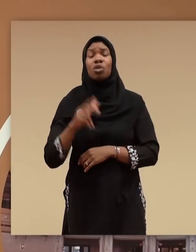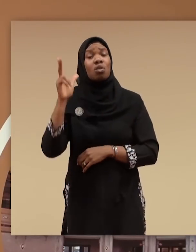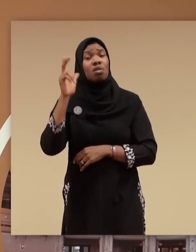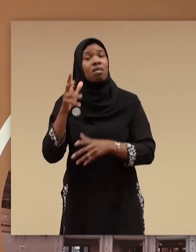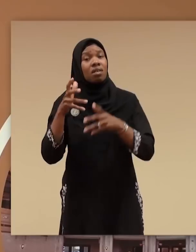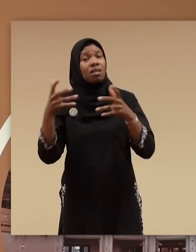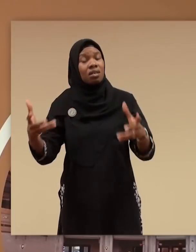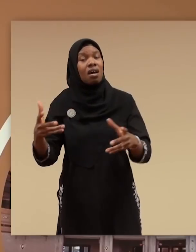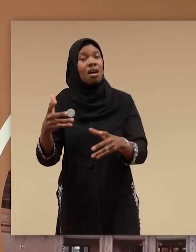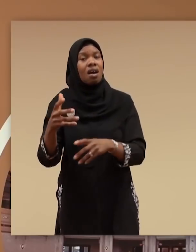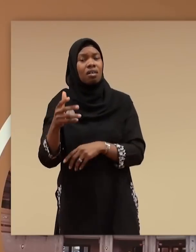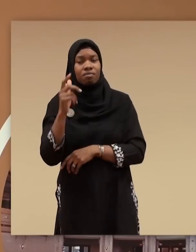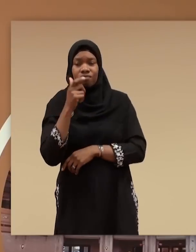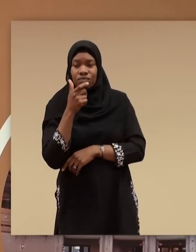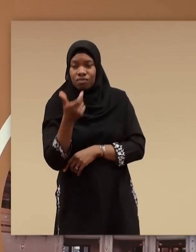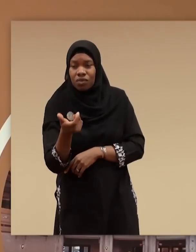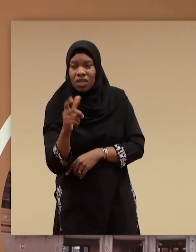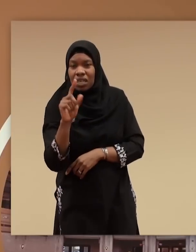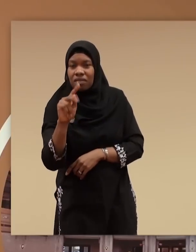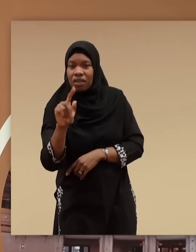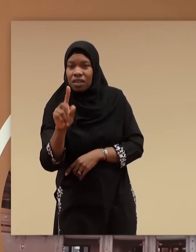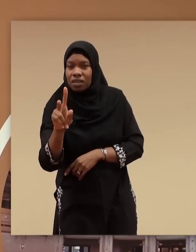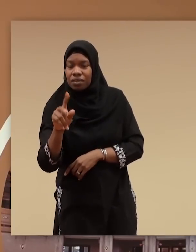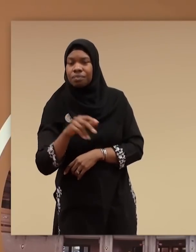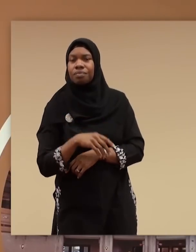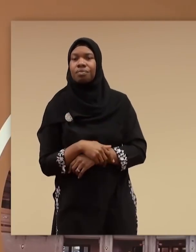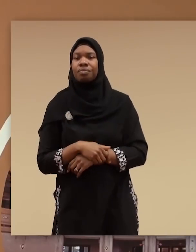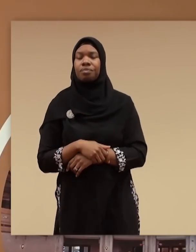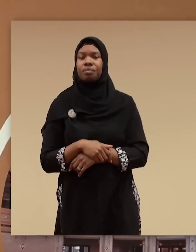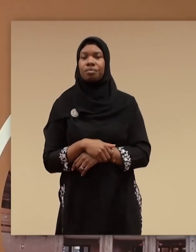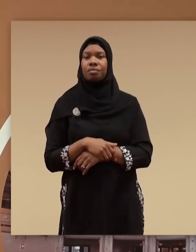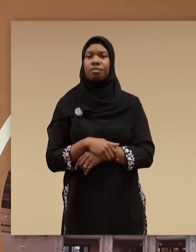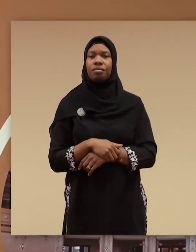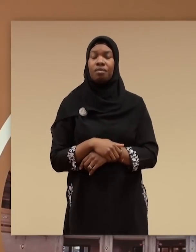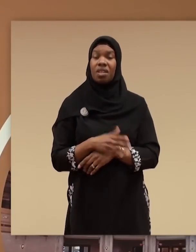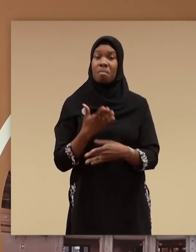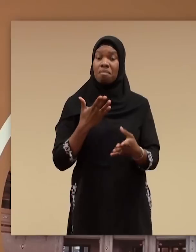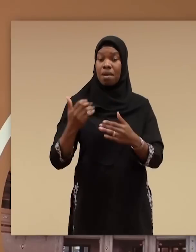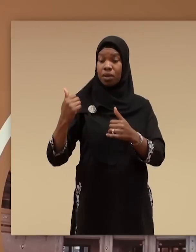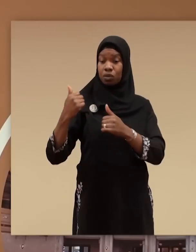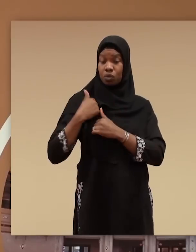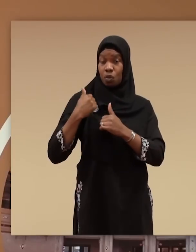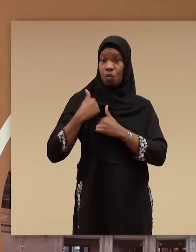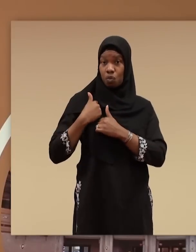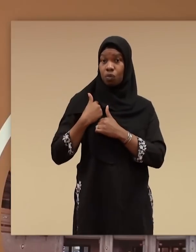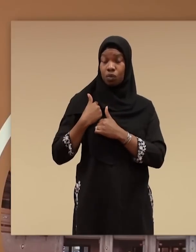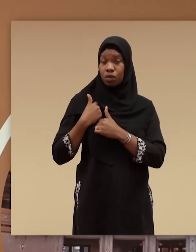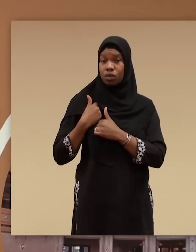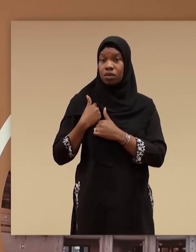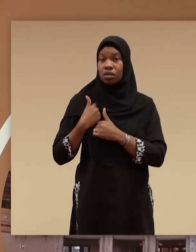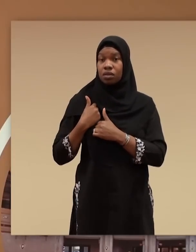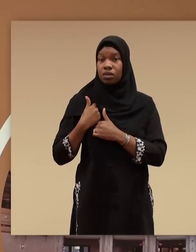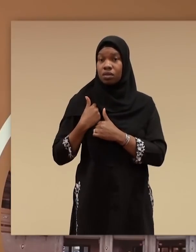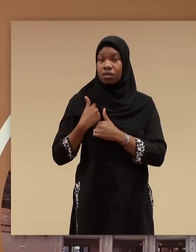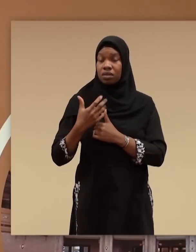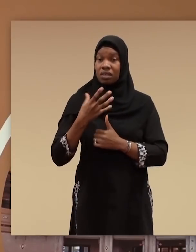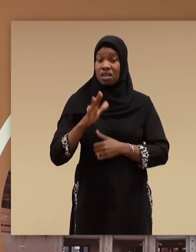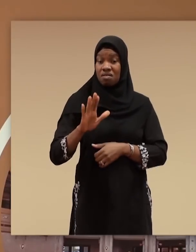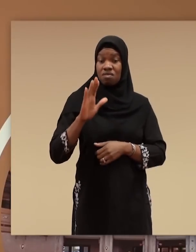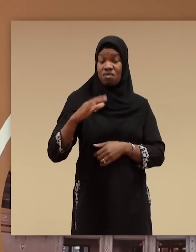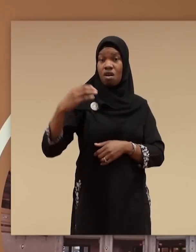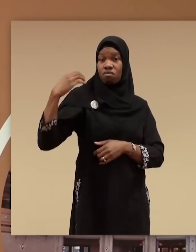cannot, even if you are a soldier and your superior ordering you to commit crime against humanity, you can